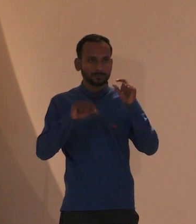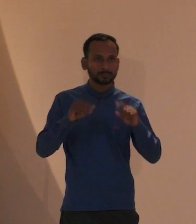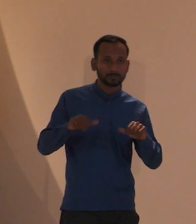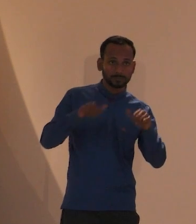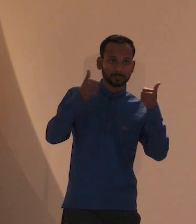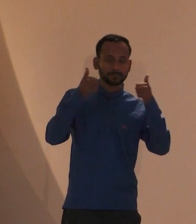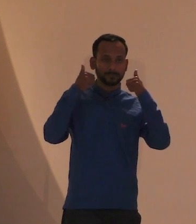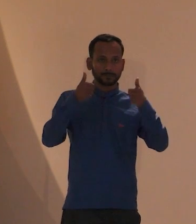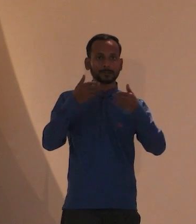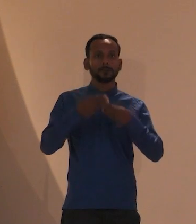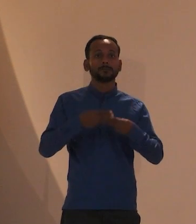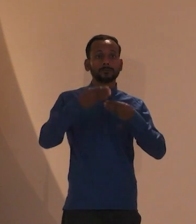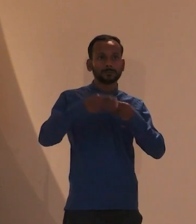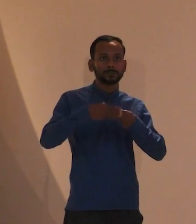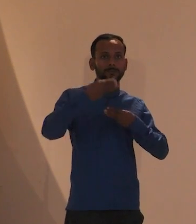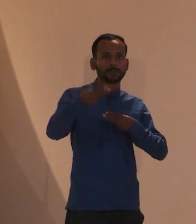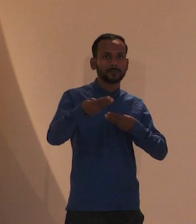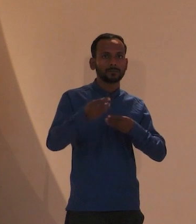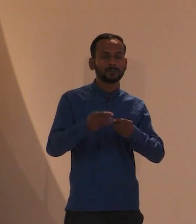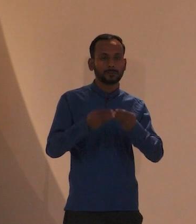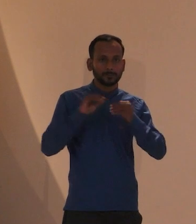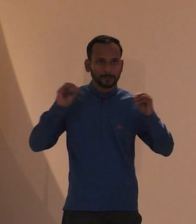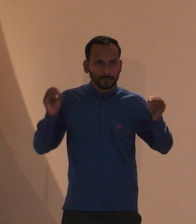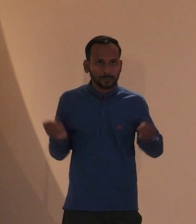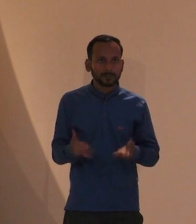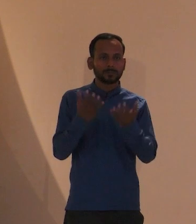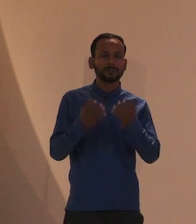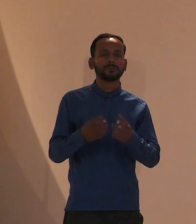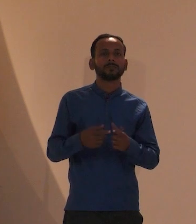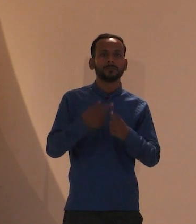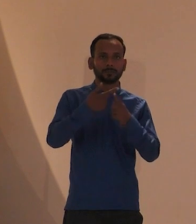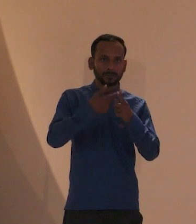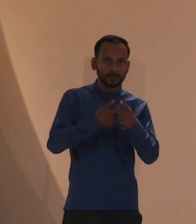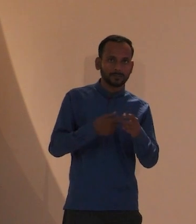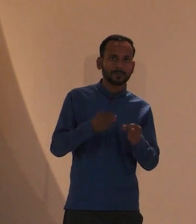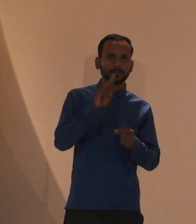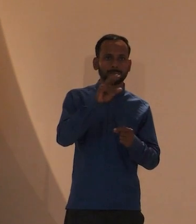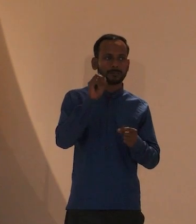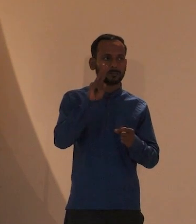will be launched in January of 2023.